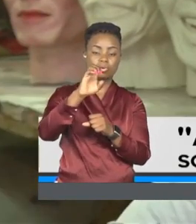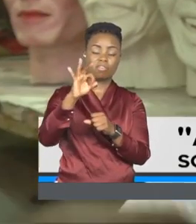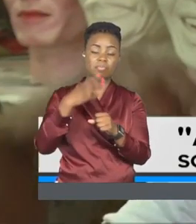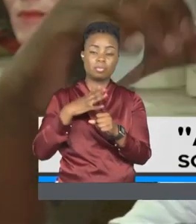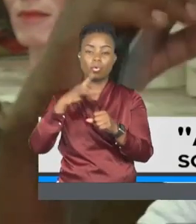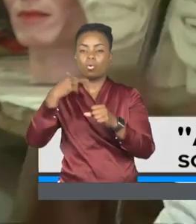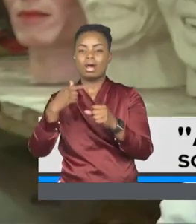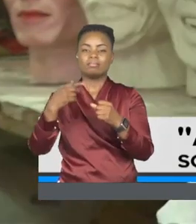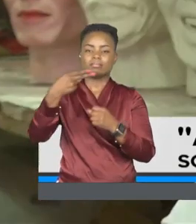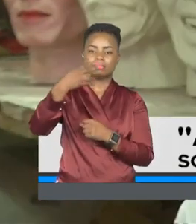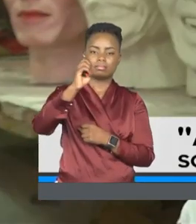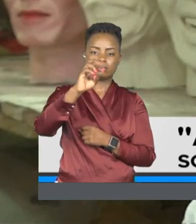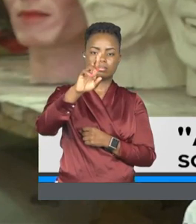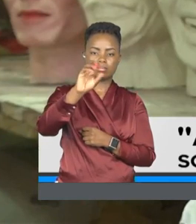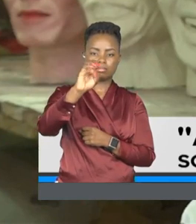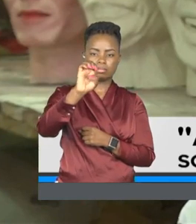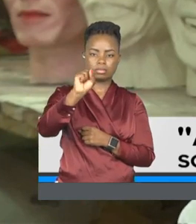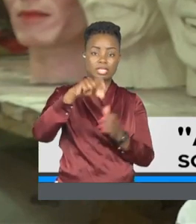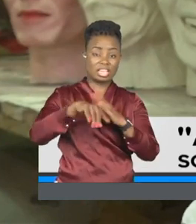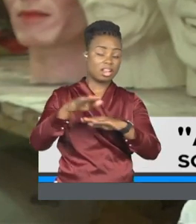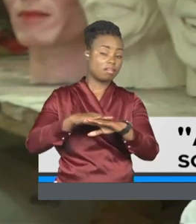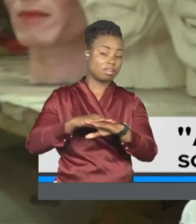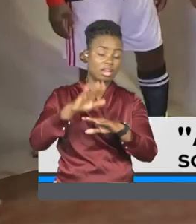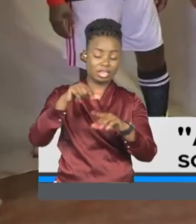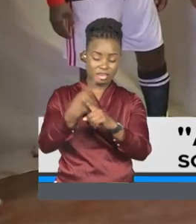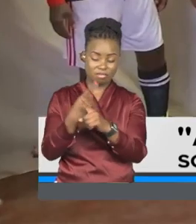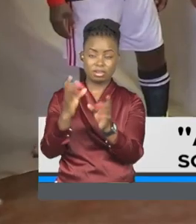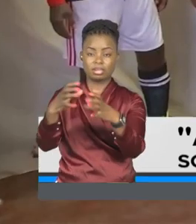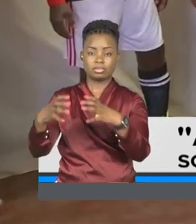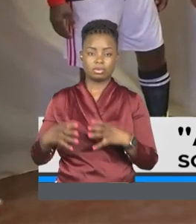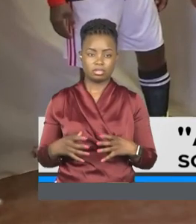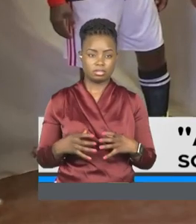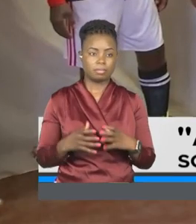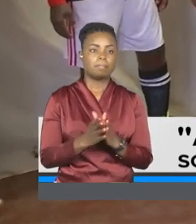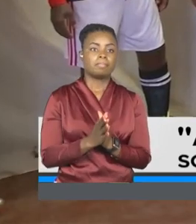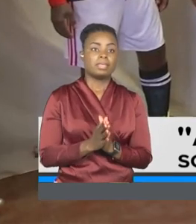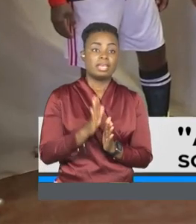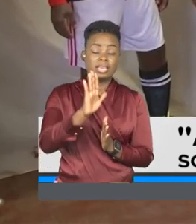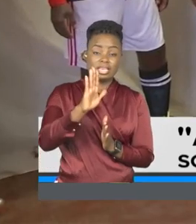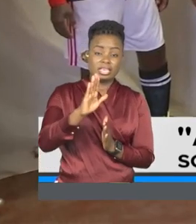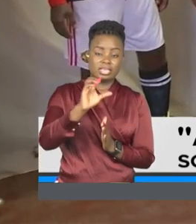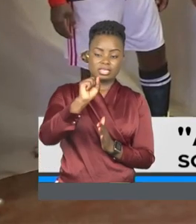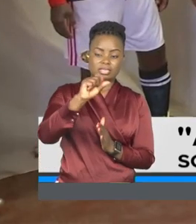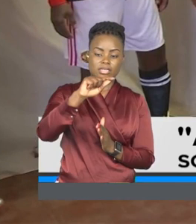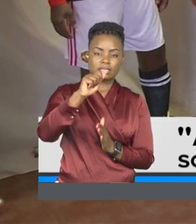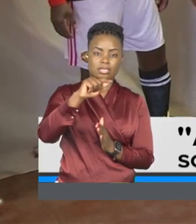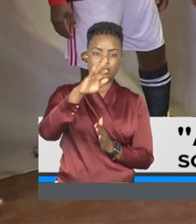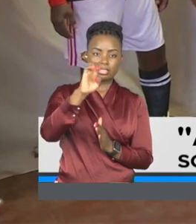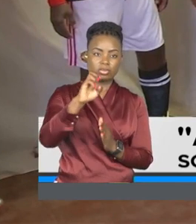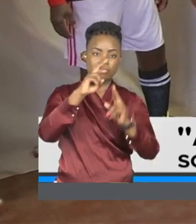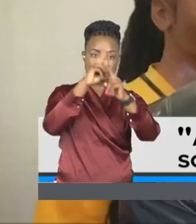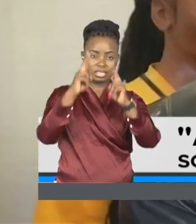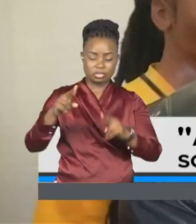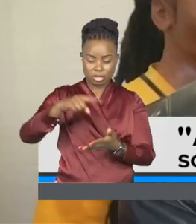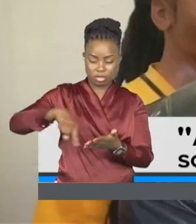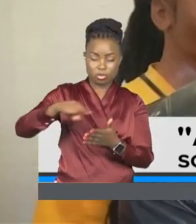of struggle, you know, in different categories. His statues of local and international public figures